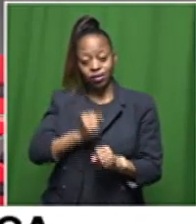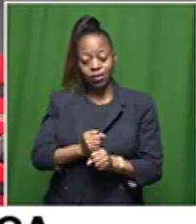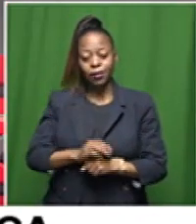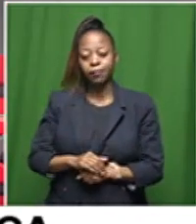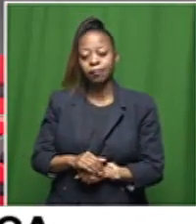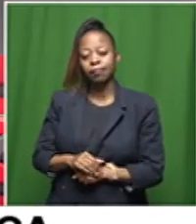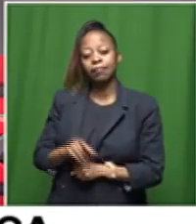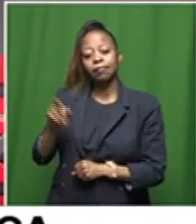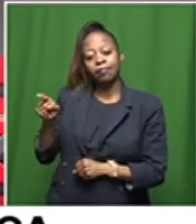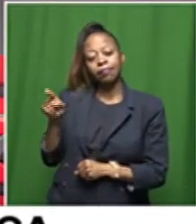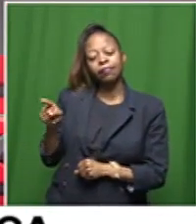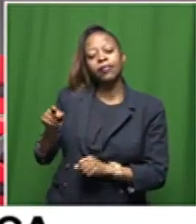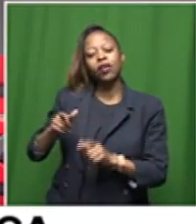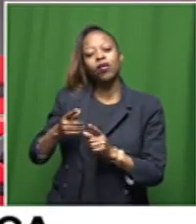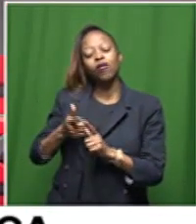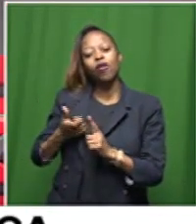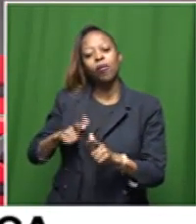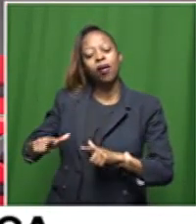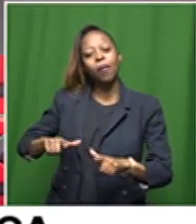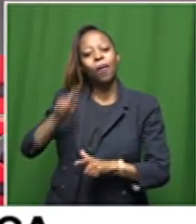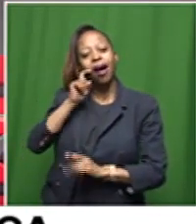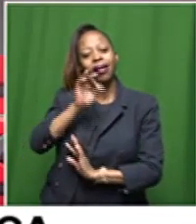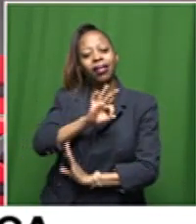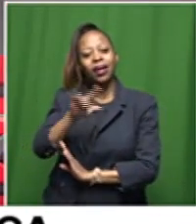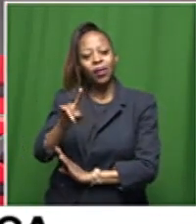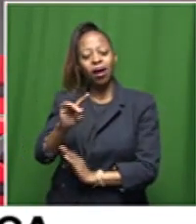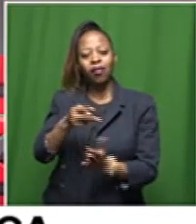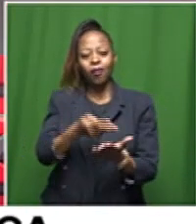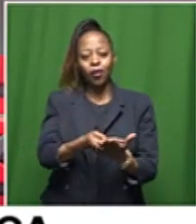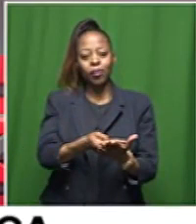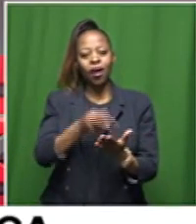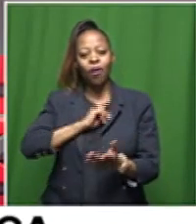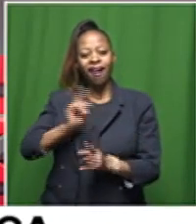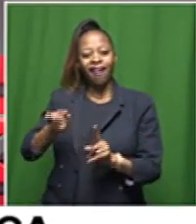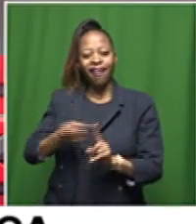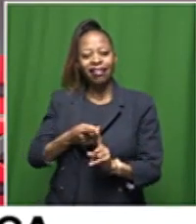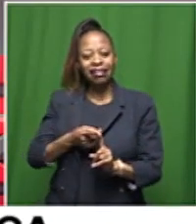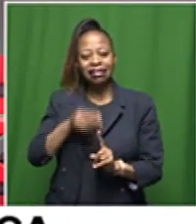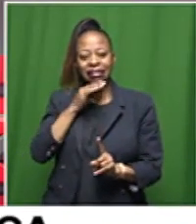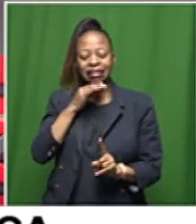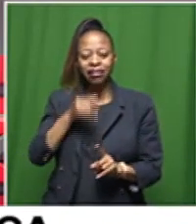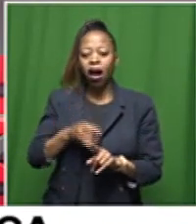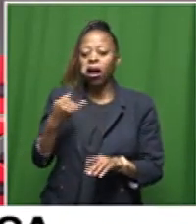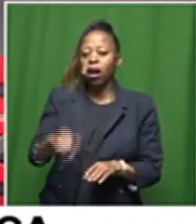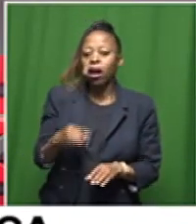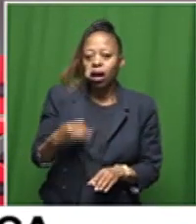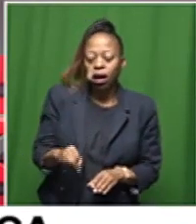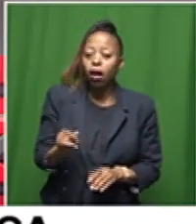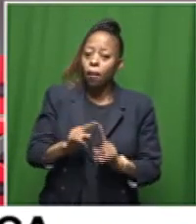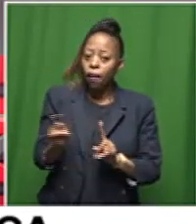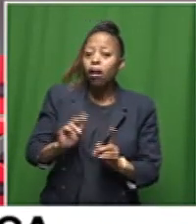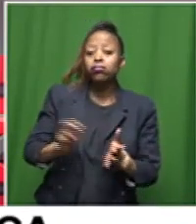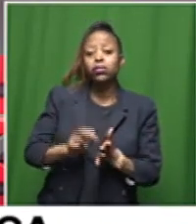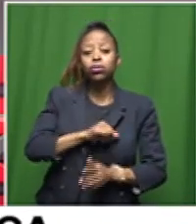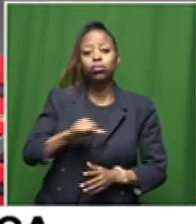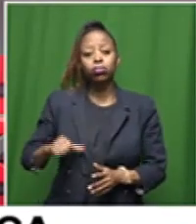31-year-old Mokgethi Maluleke from the Limpopo province landed in hospital after a horrific car accident that left him with injuries that required surgical procedures.